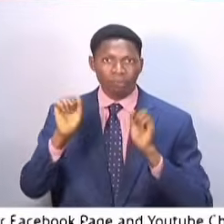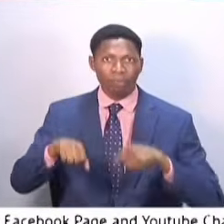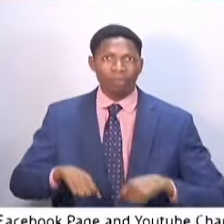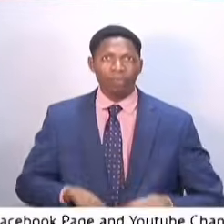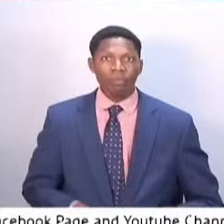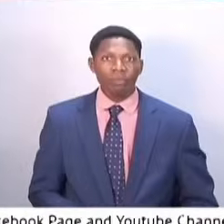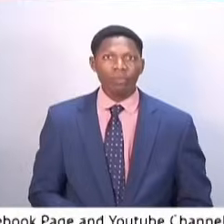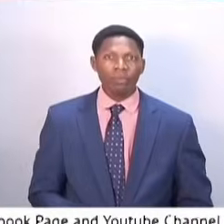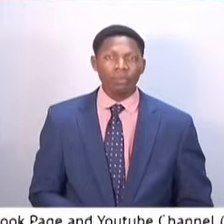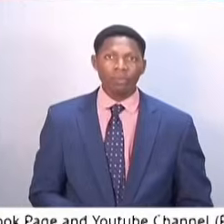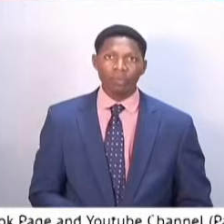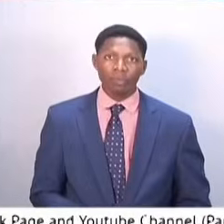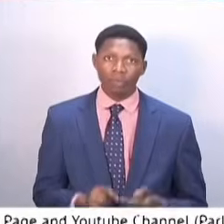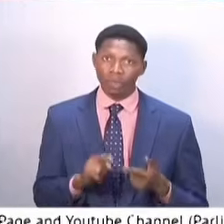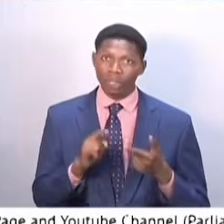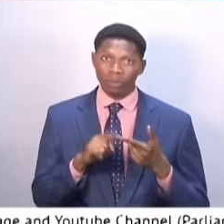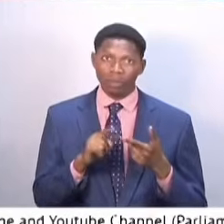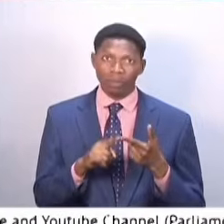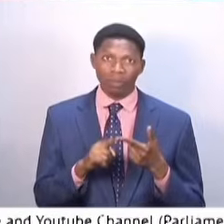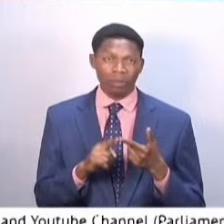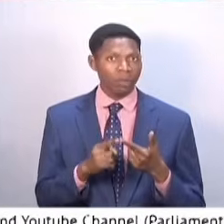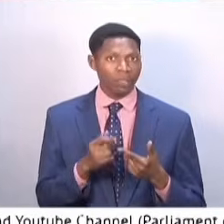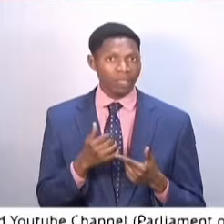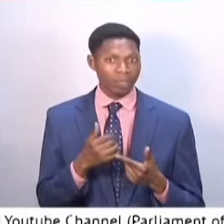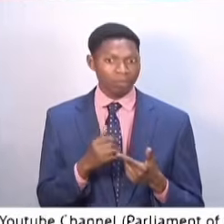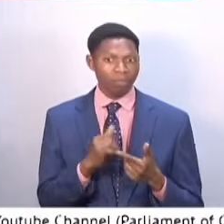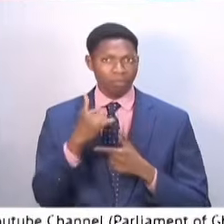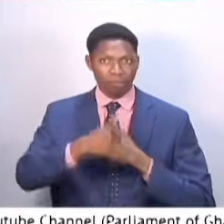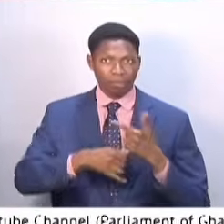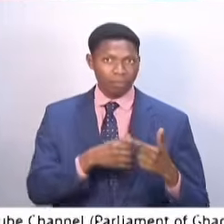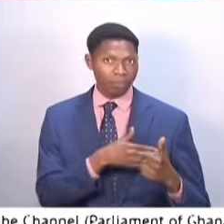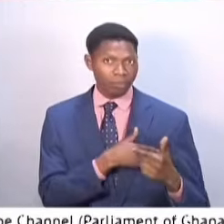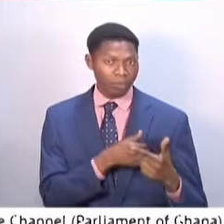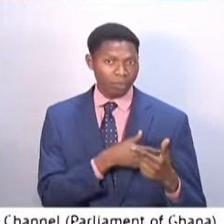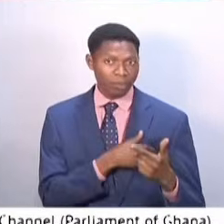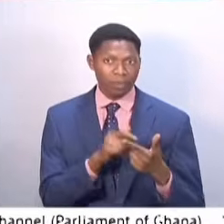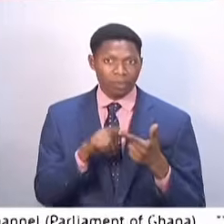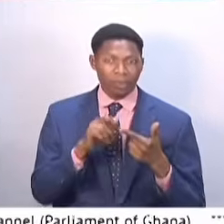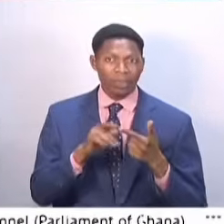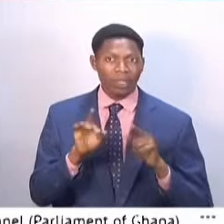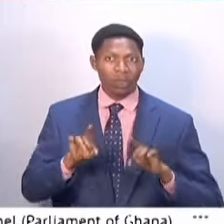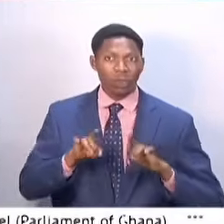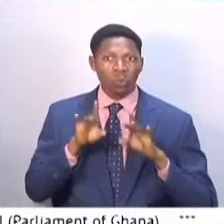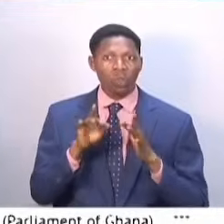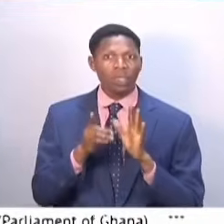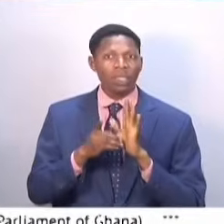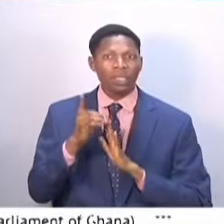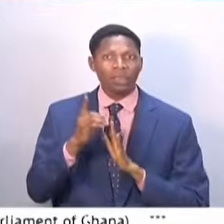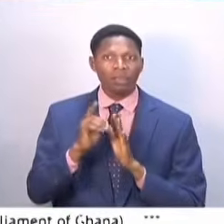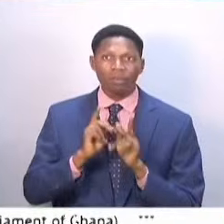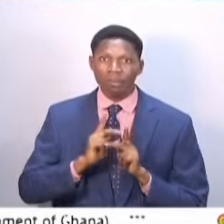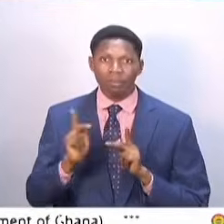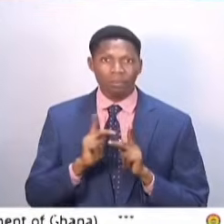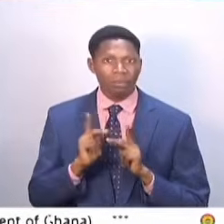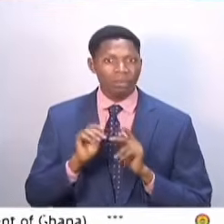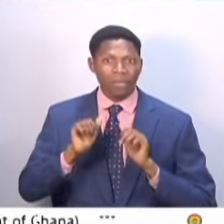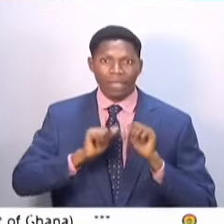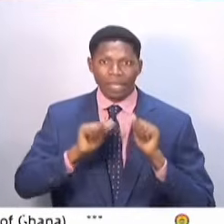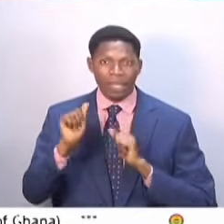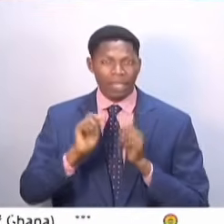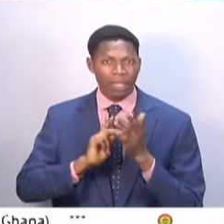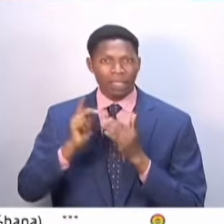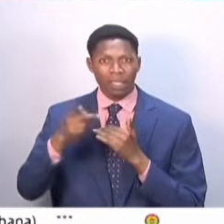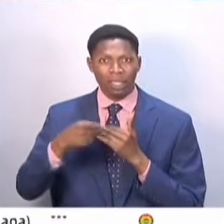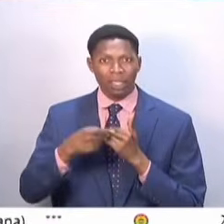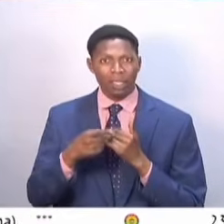Speaker, secondly, countries such as Canada, Australia have developed practical ready assessment